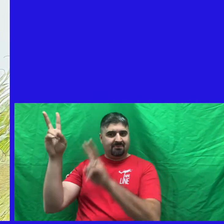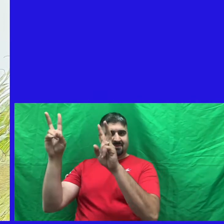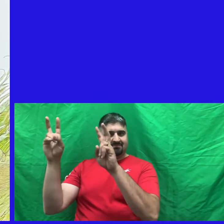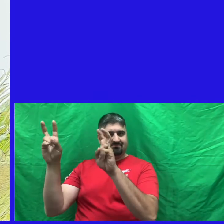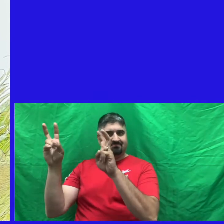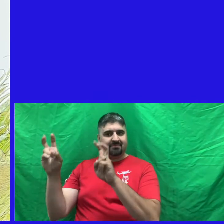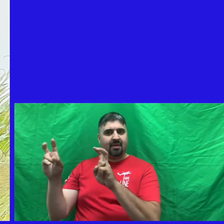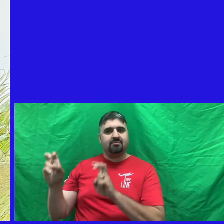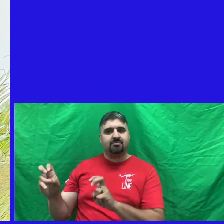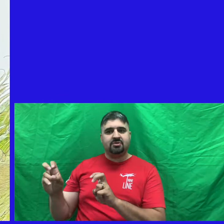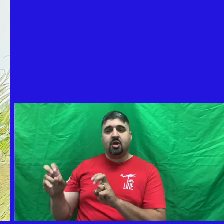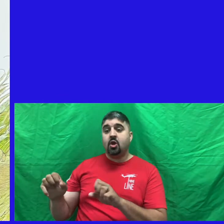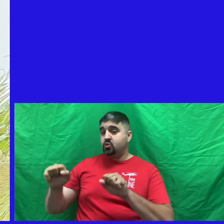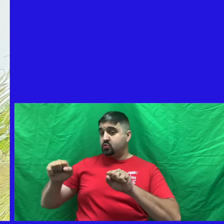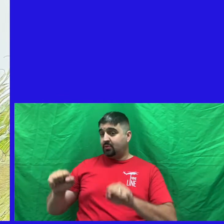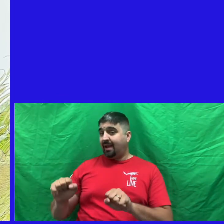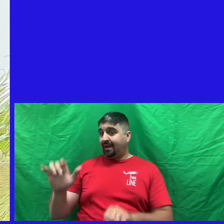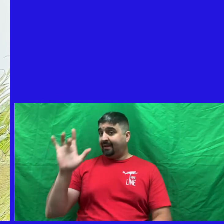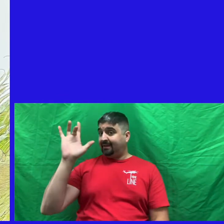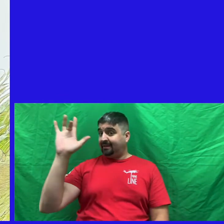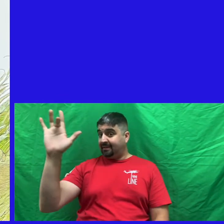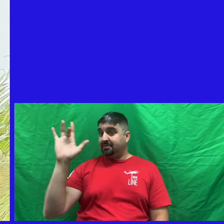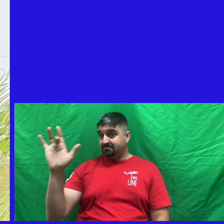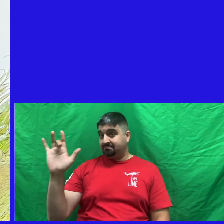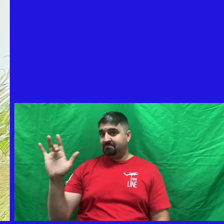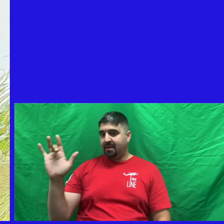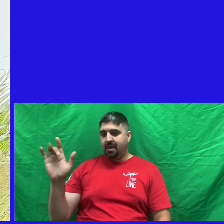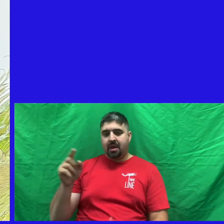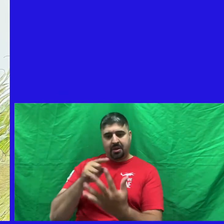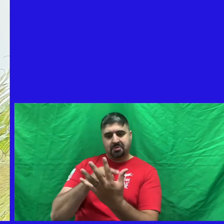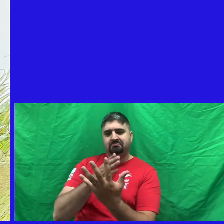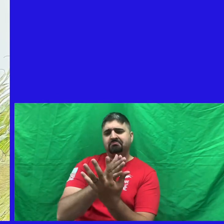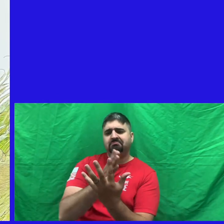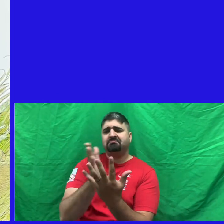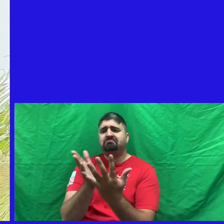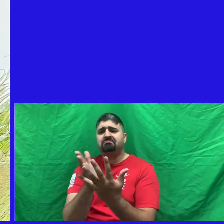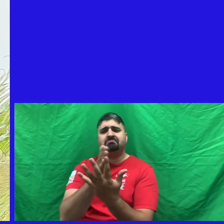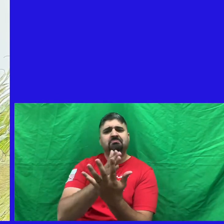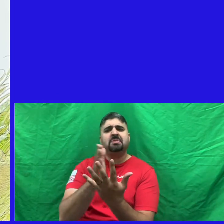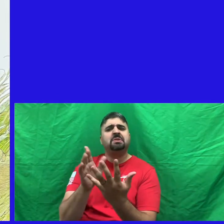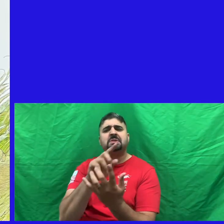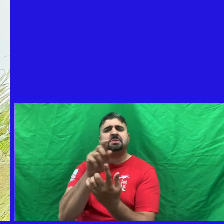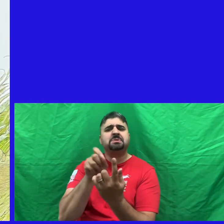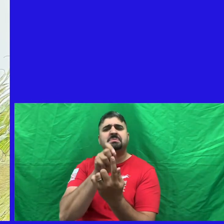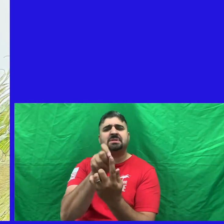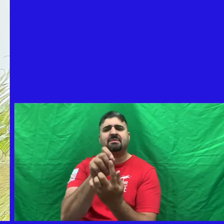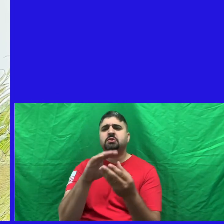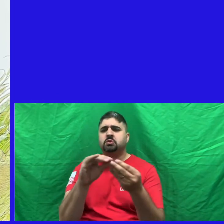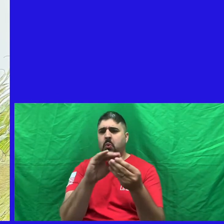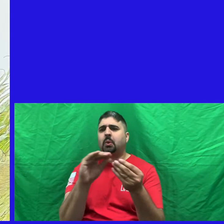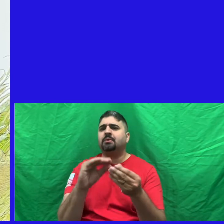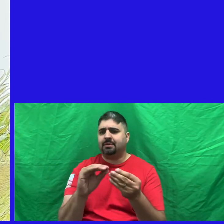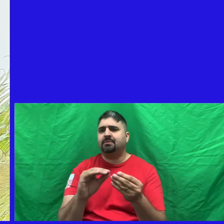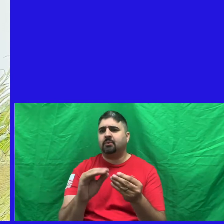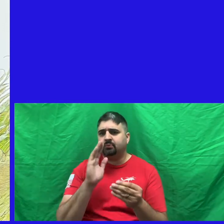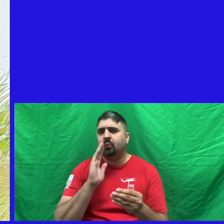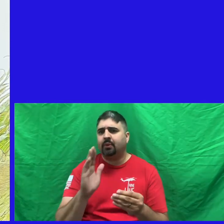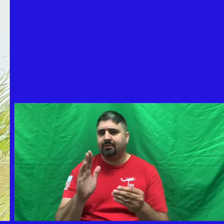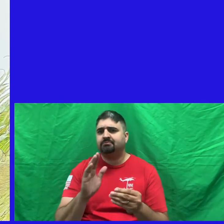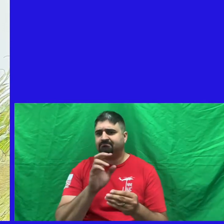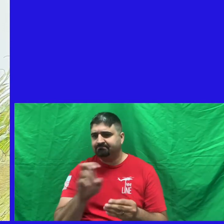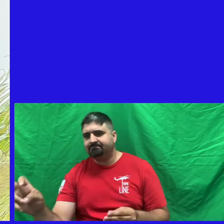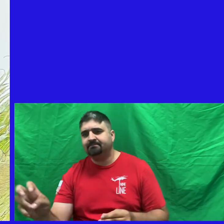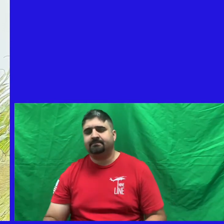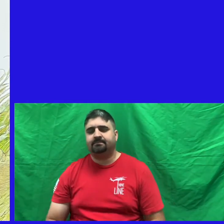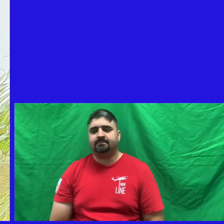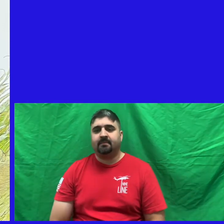If you notice up here, you'll see the different titles and you can click on them and it will go to that specific story